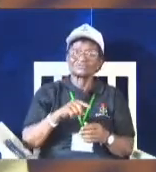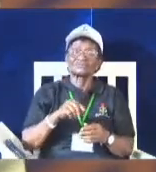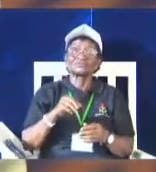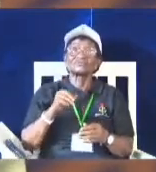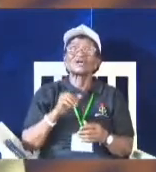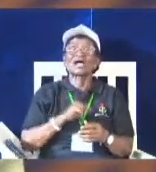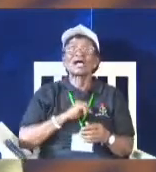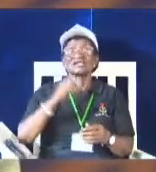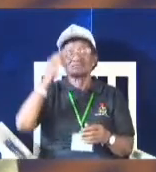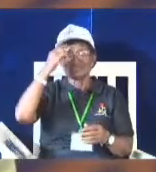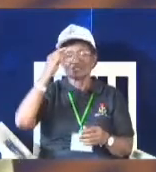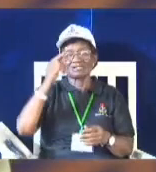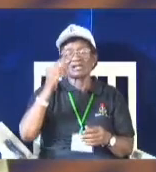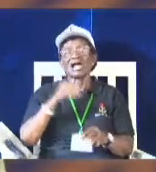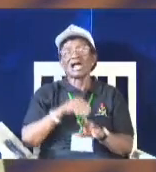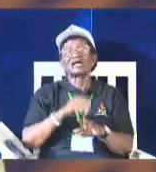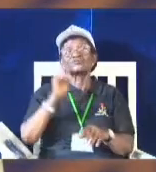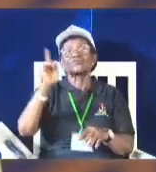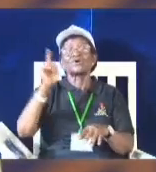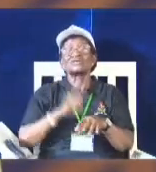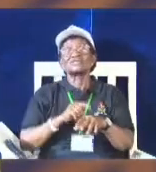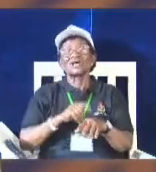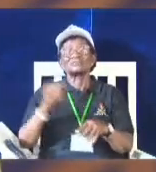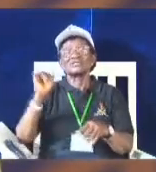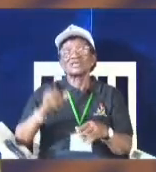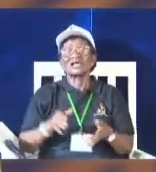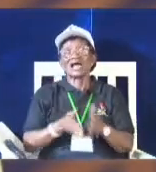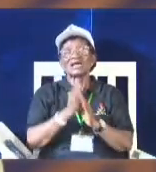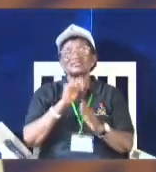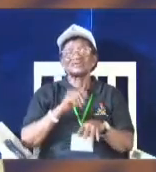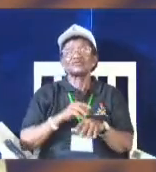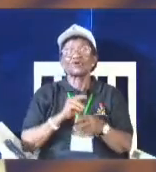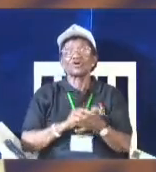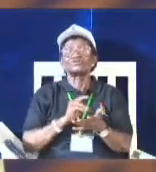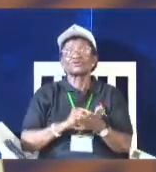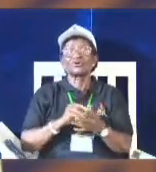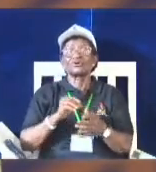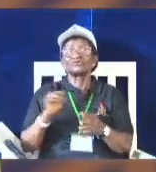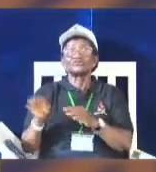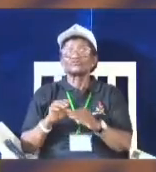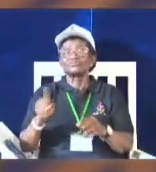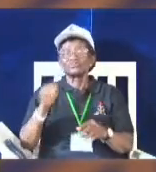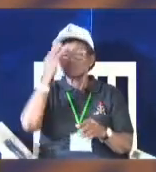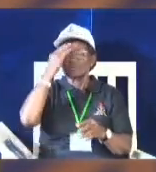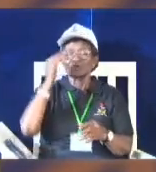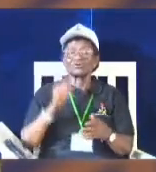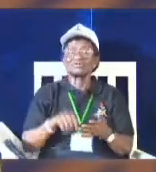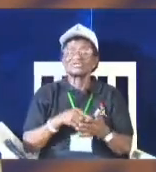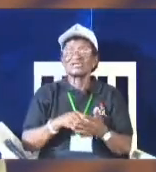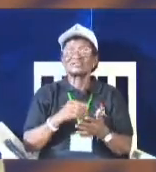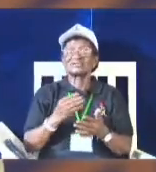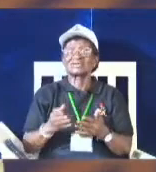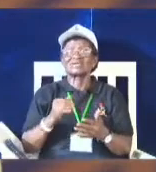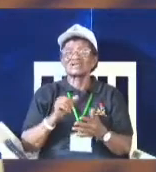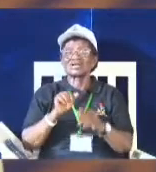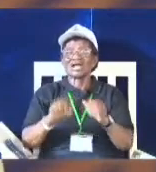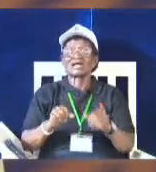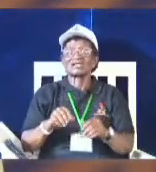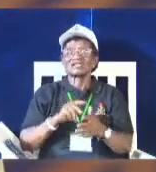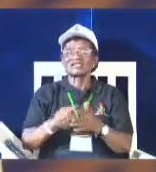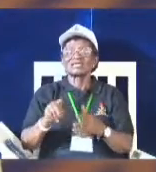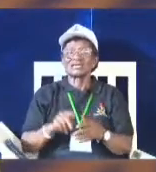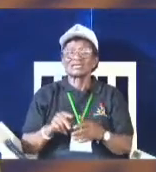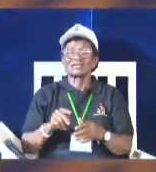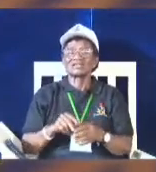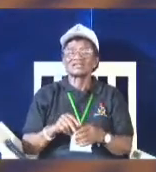I think on one occasion they asked a doctor, "You know this thing can kill, and you are still doing it?"